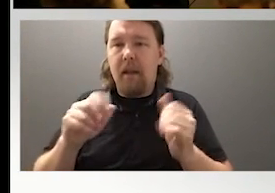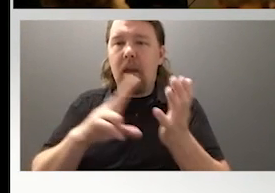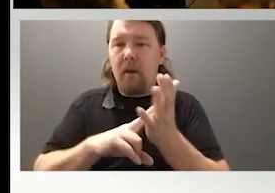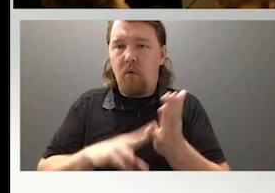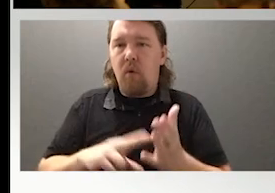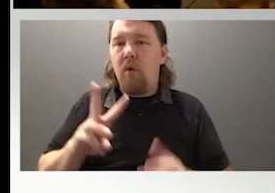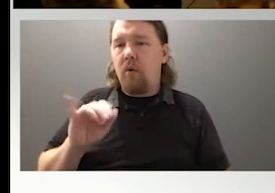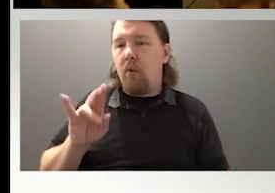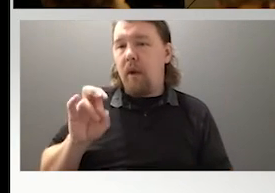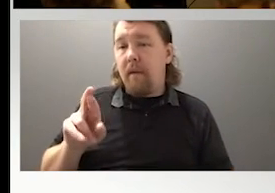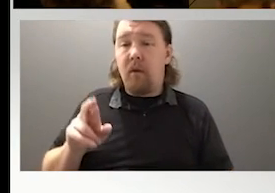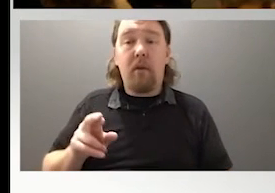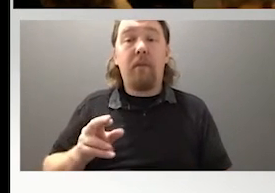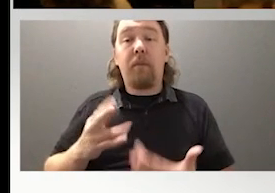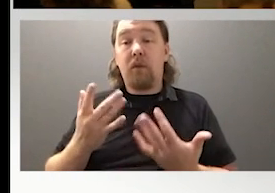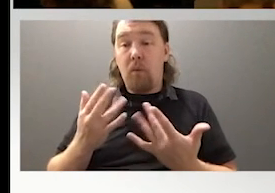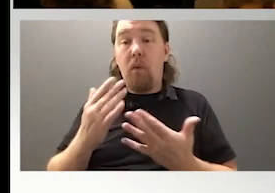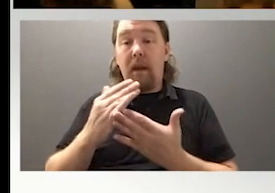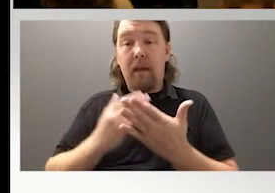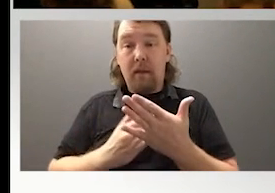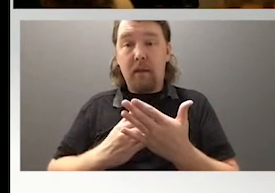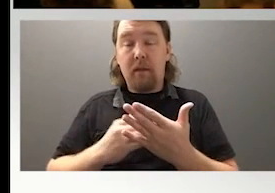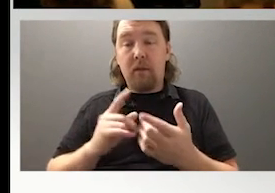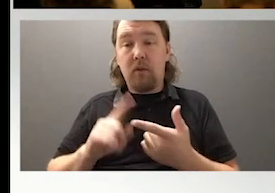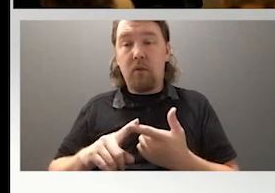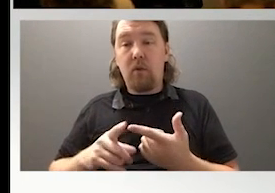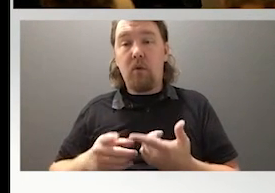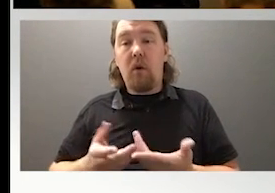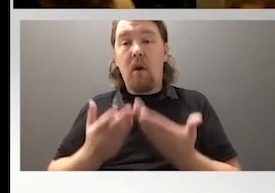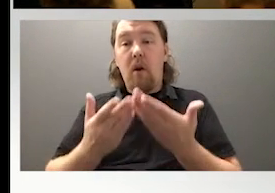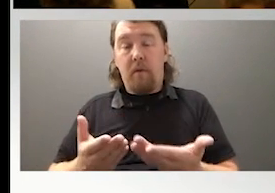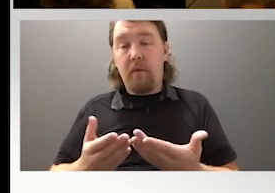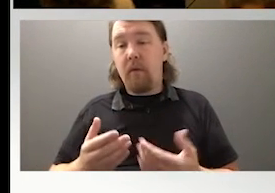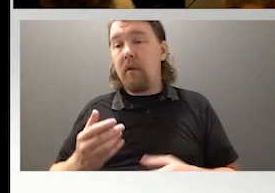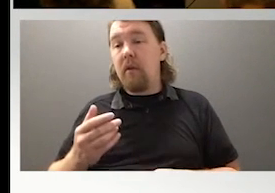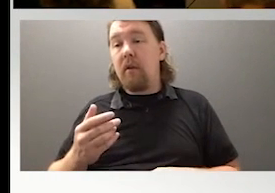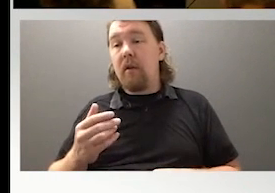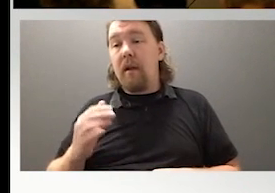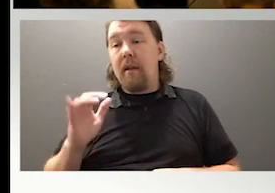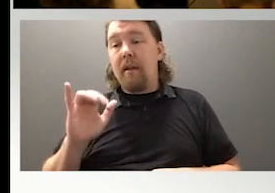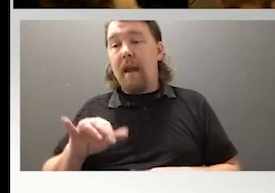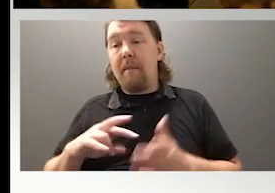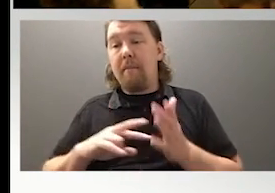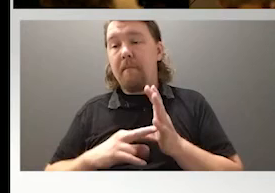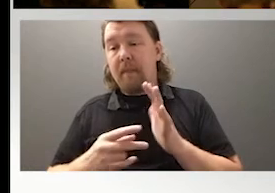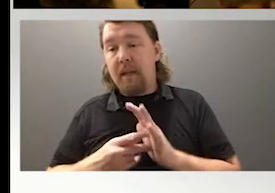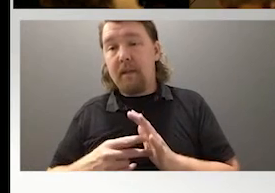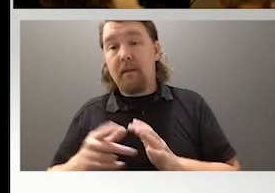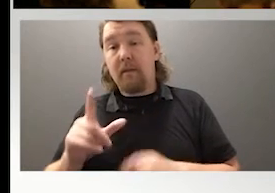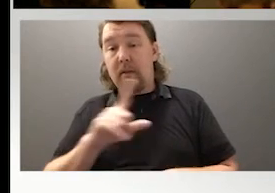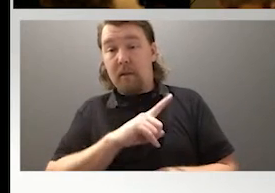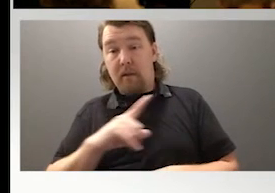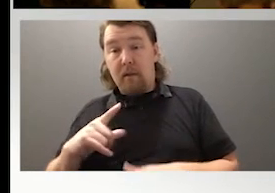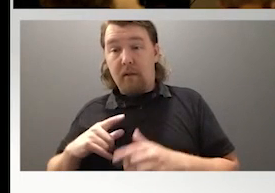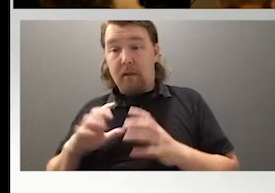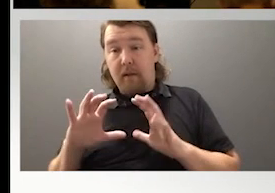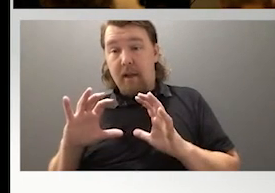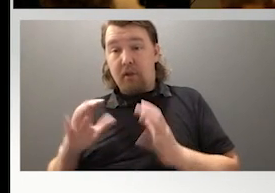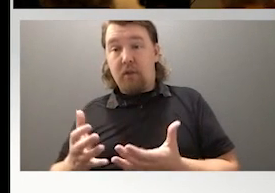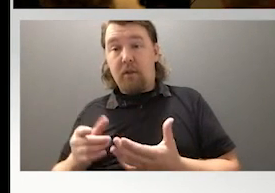waiver. So waiting list to waiver offers. That means that if the legislature